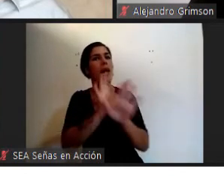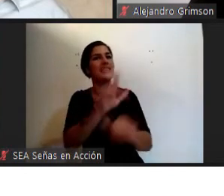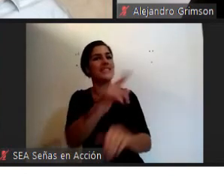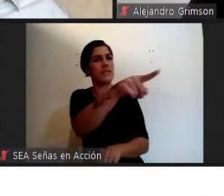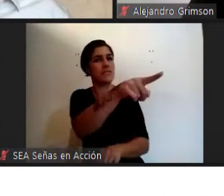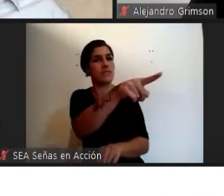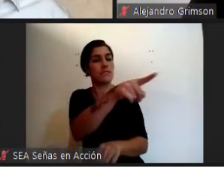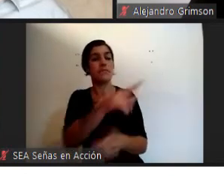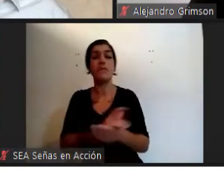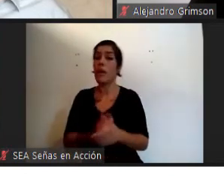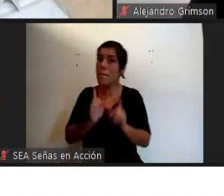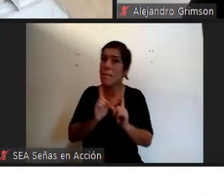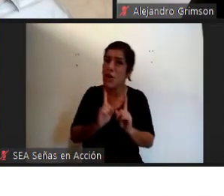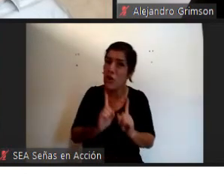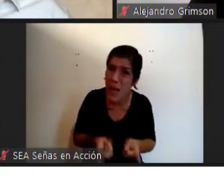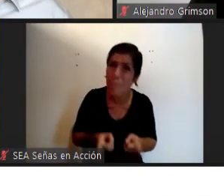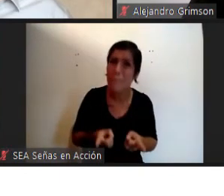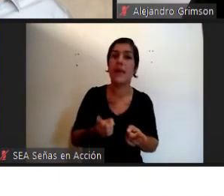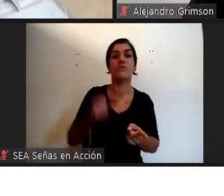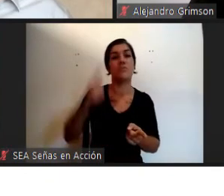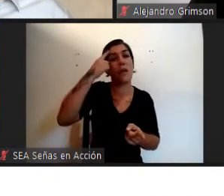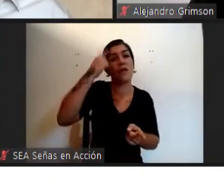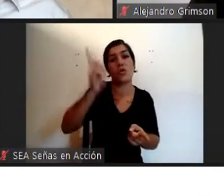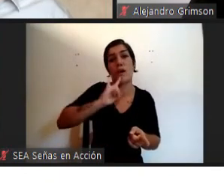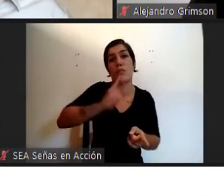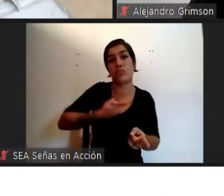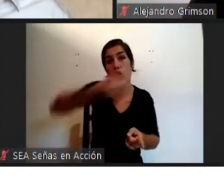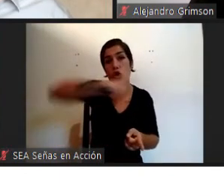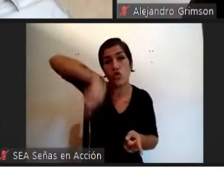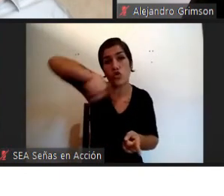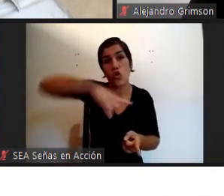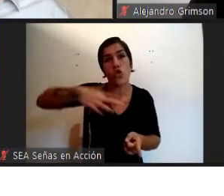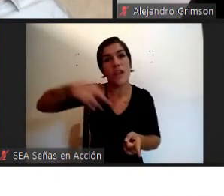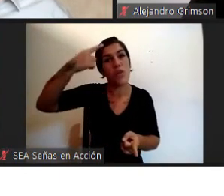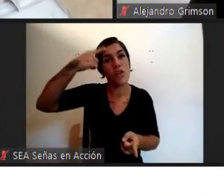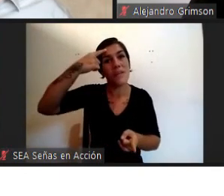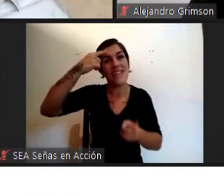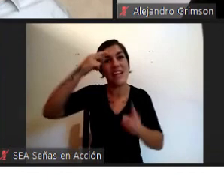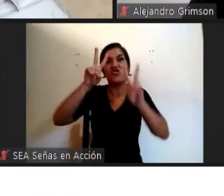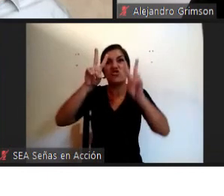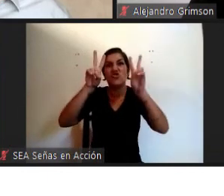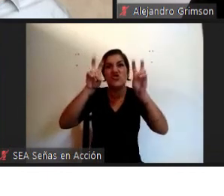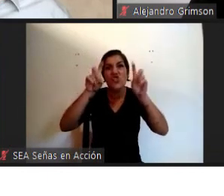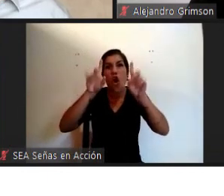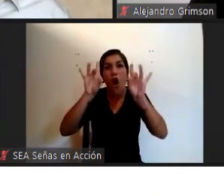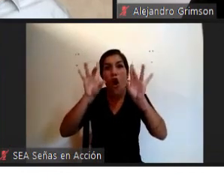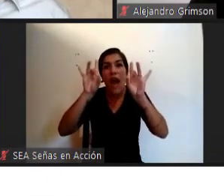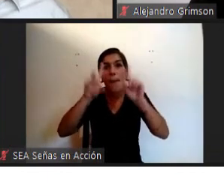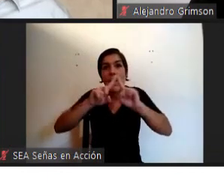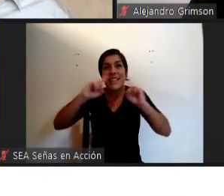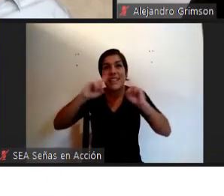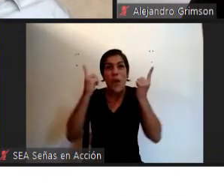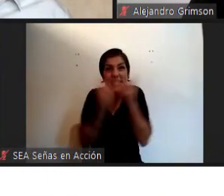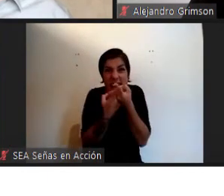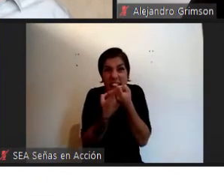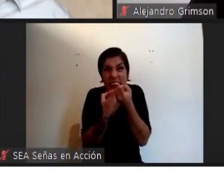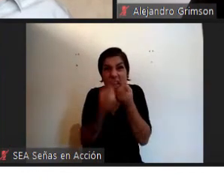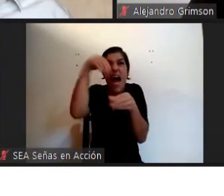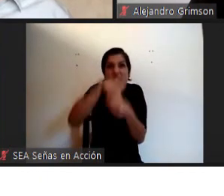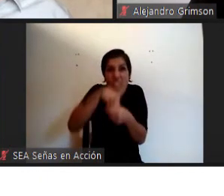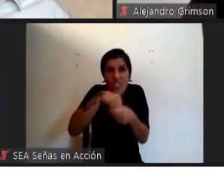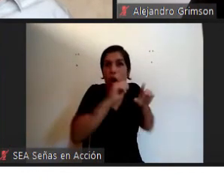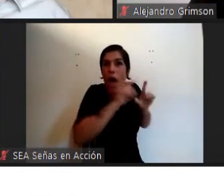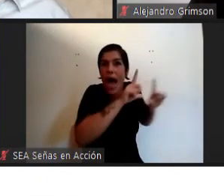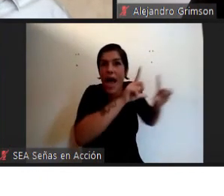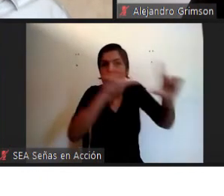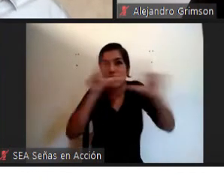walk away from the brick and mortar space and recover public space. And this is something that I can recall is very good